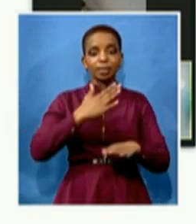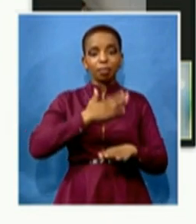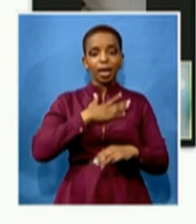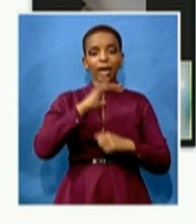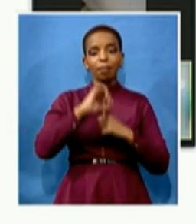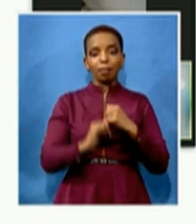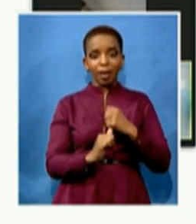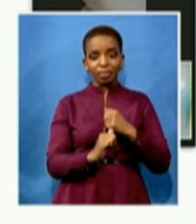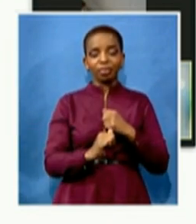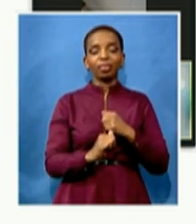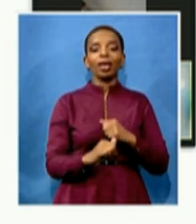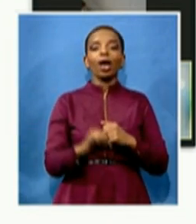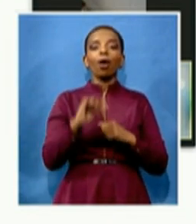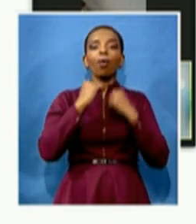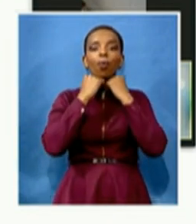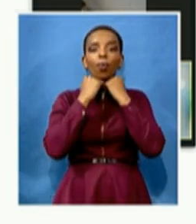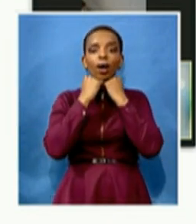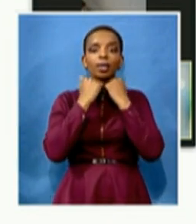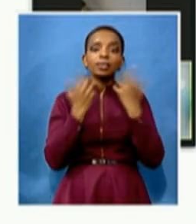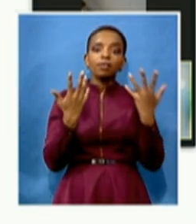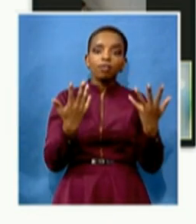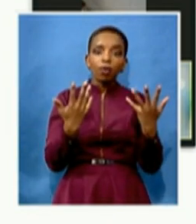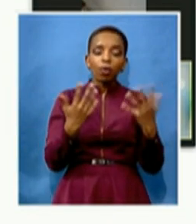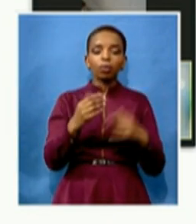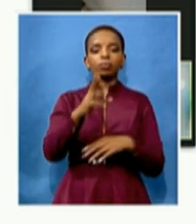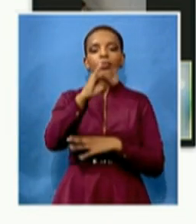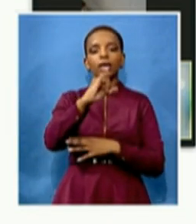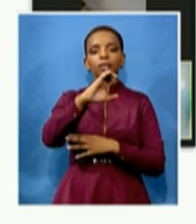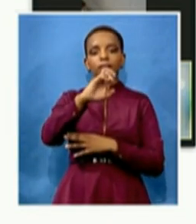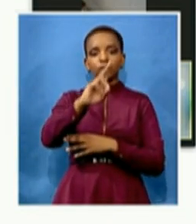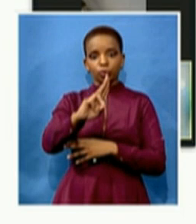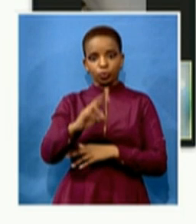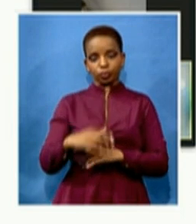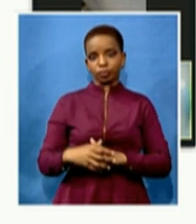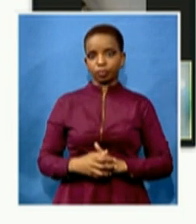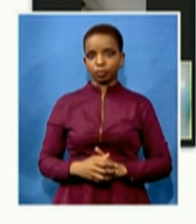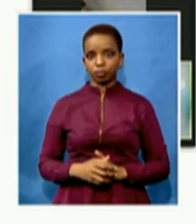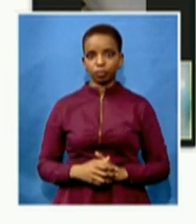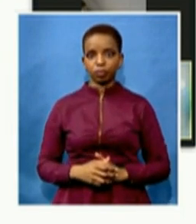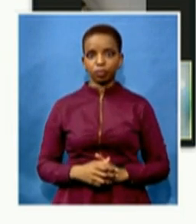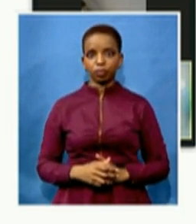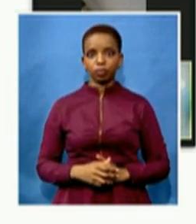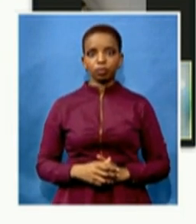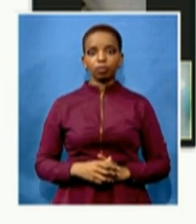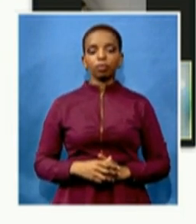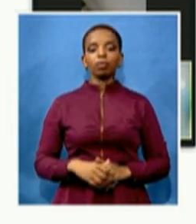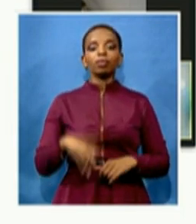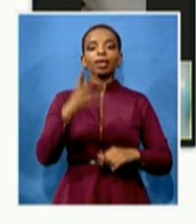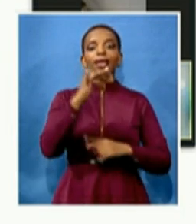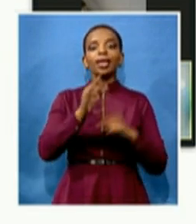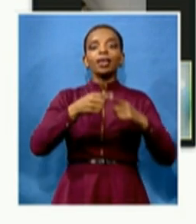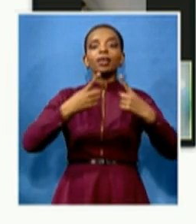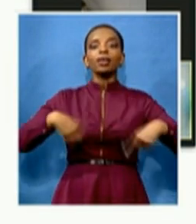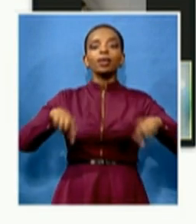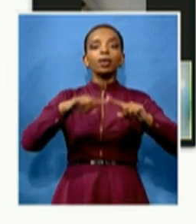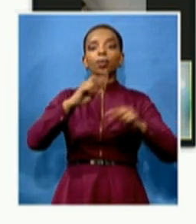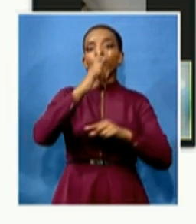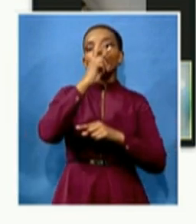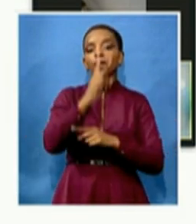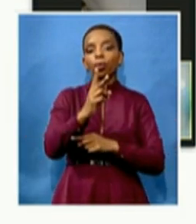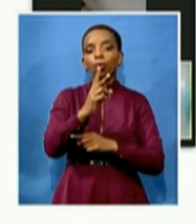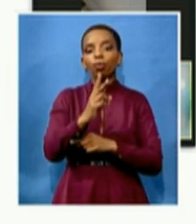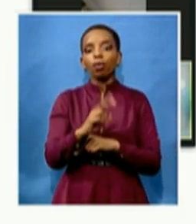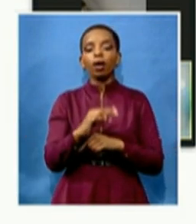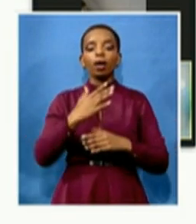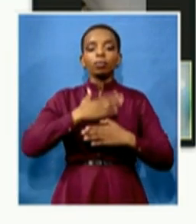If we look at the range in terms of ventilators and oxygen requirements, the top line